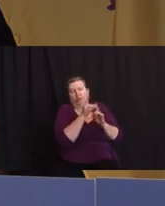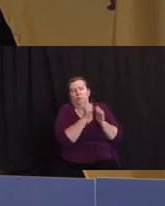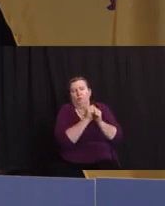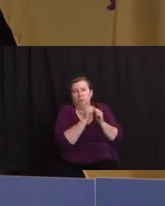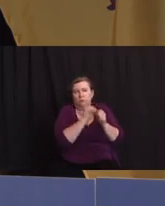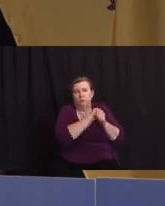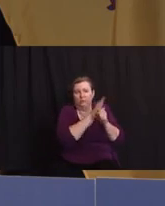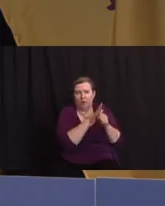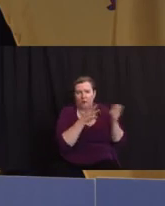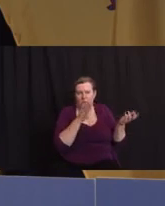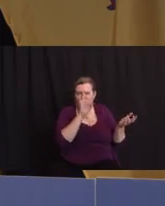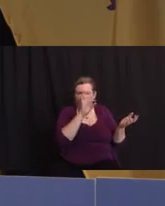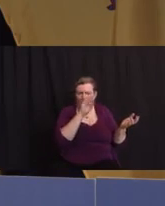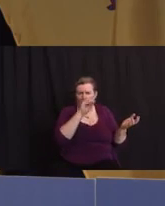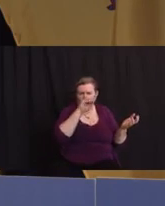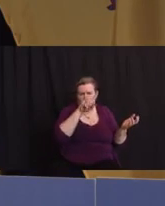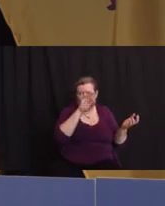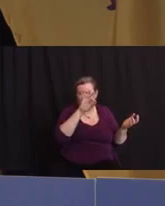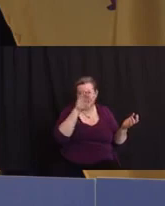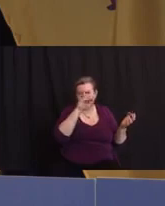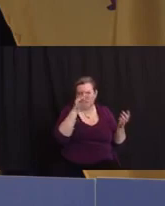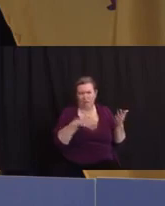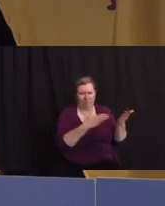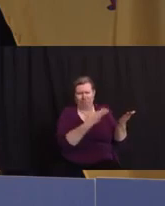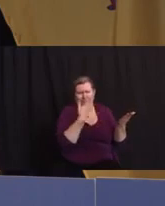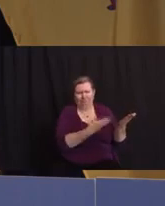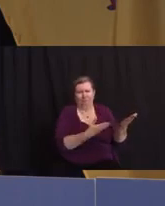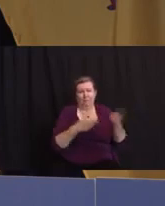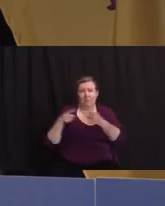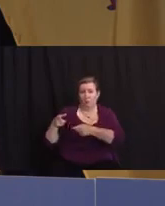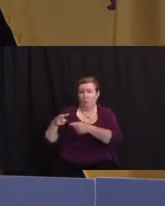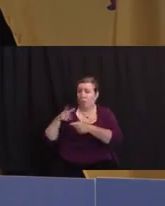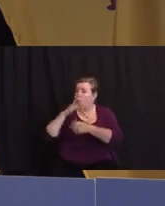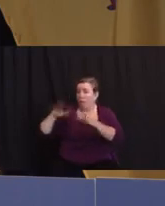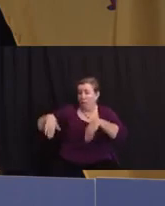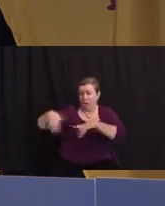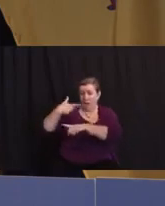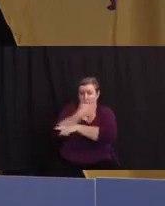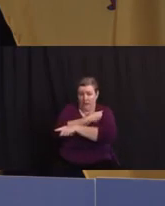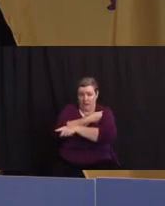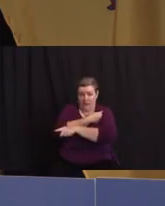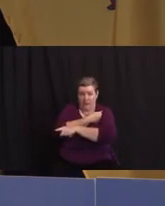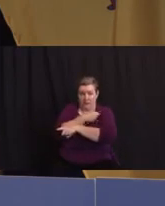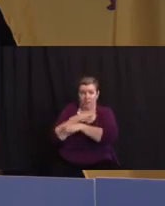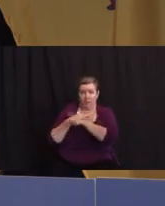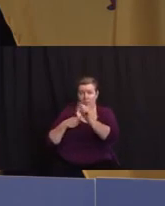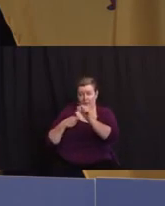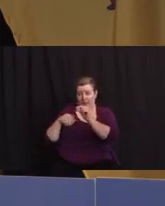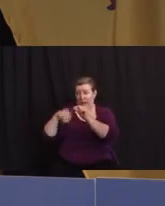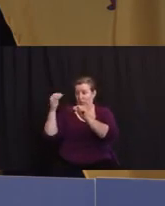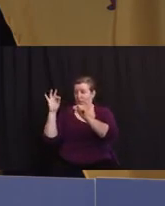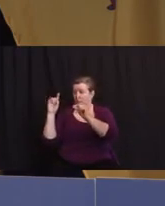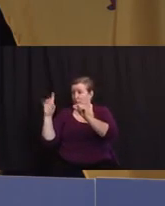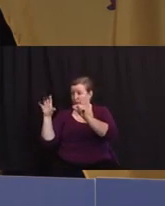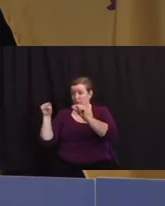comparing yourselves to the group of people who weren't vaccinated. Hopefully that answered the question. Well